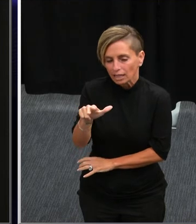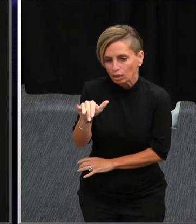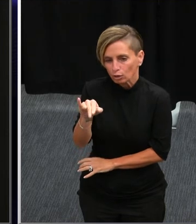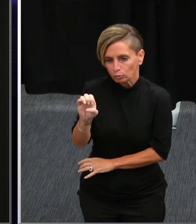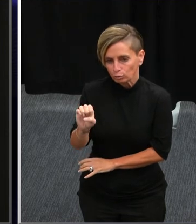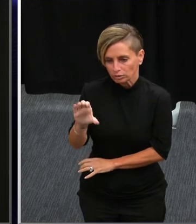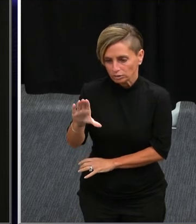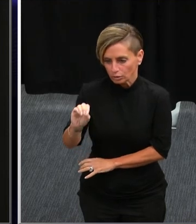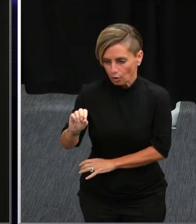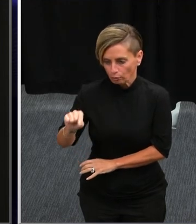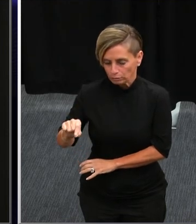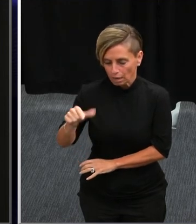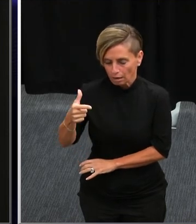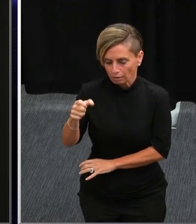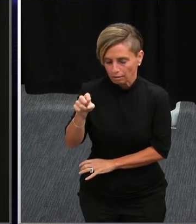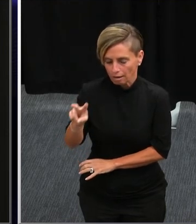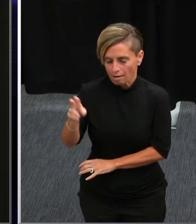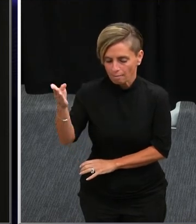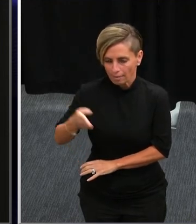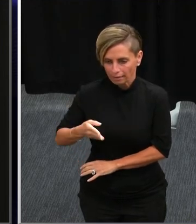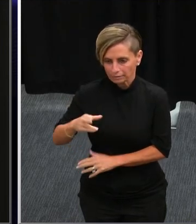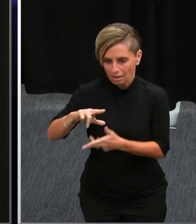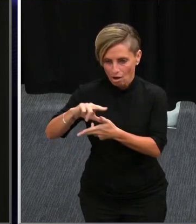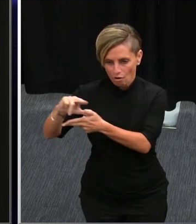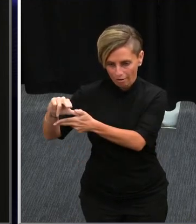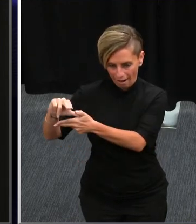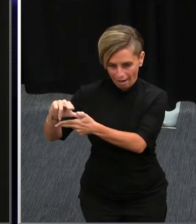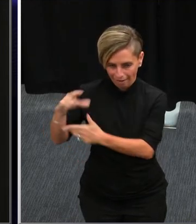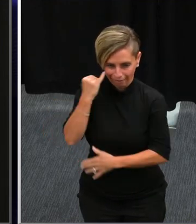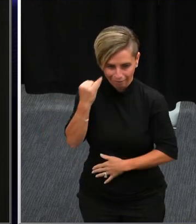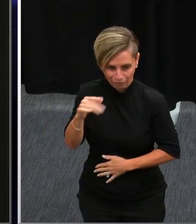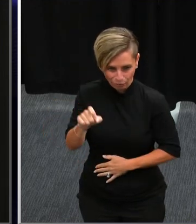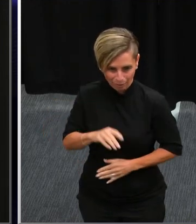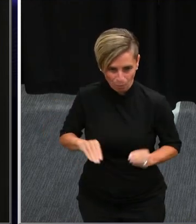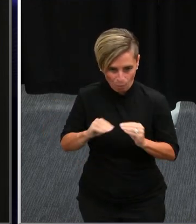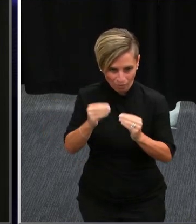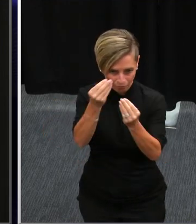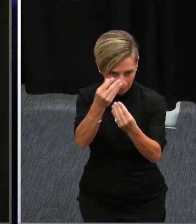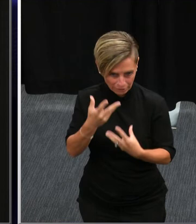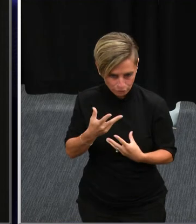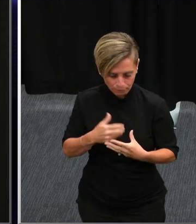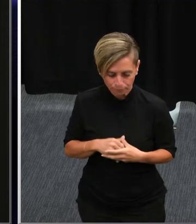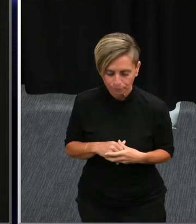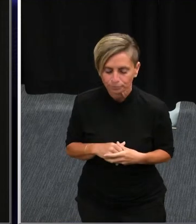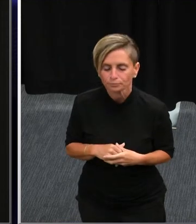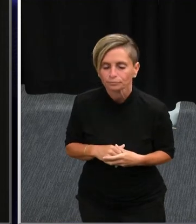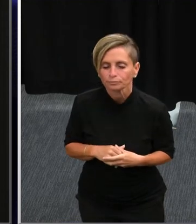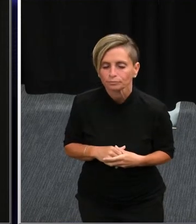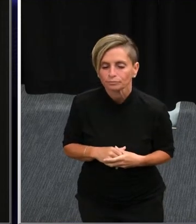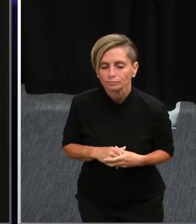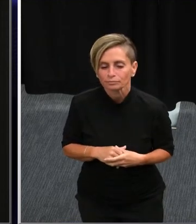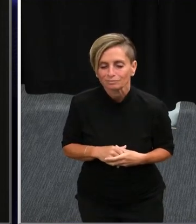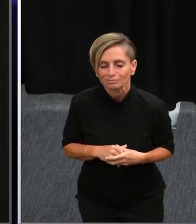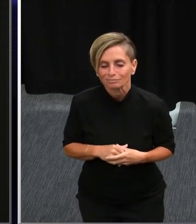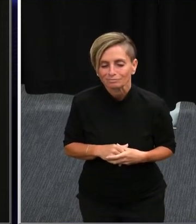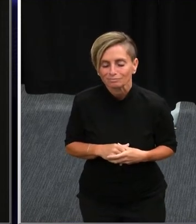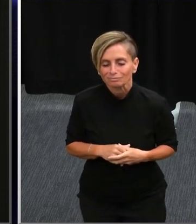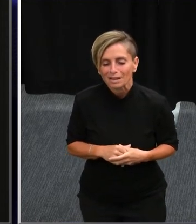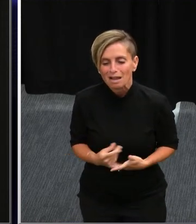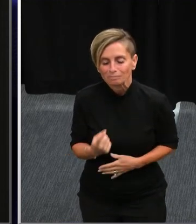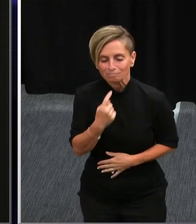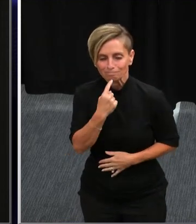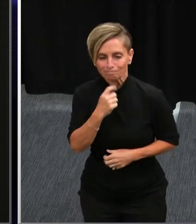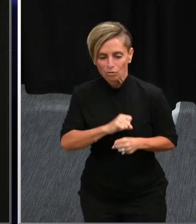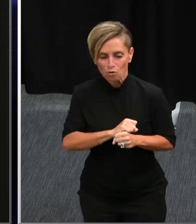stluceco.gov/hurricane for more information. Now, mentioned the COVID-19. We are still